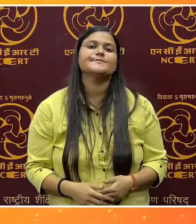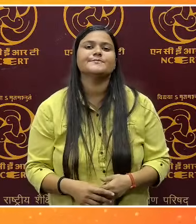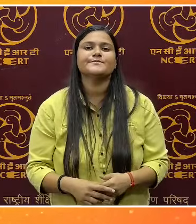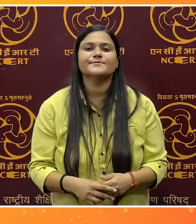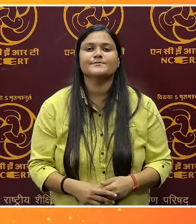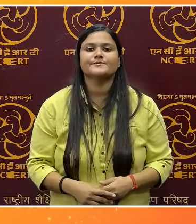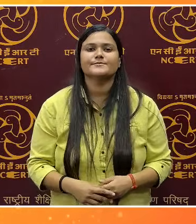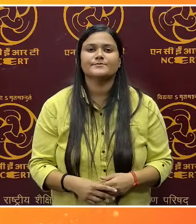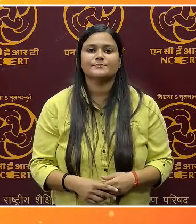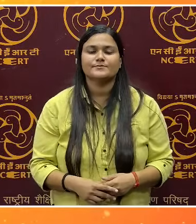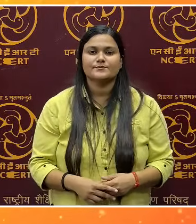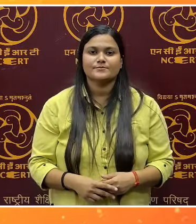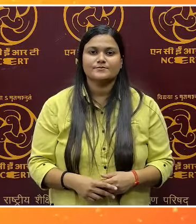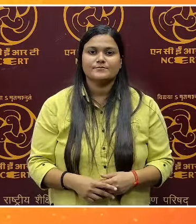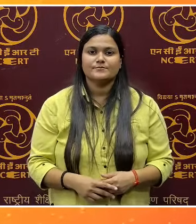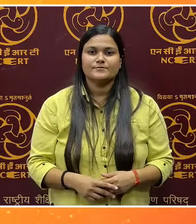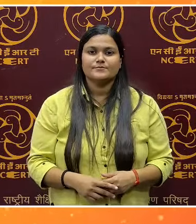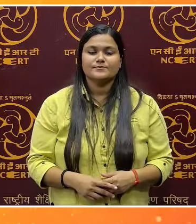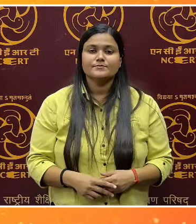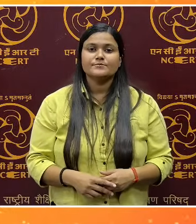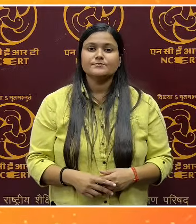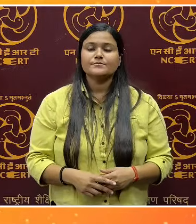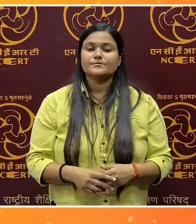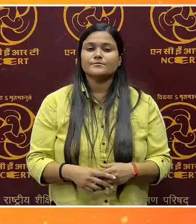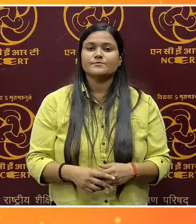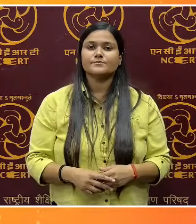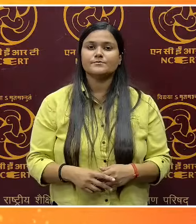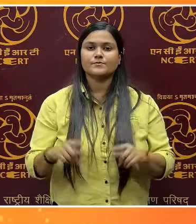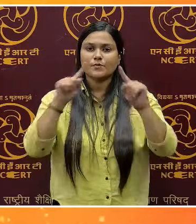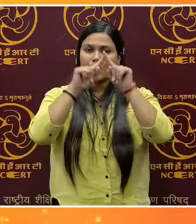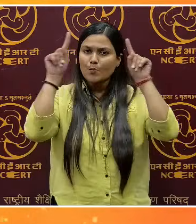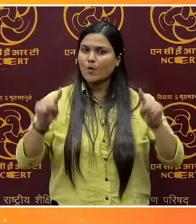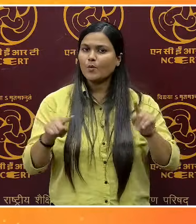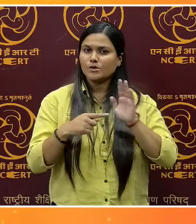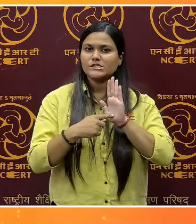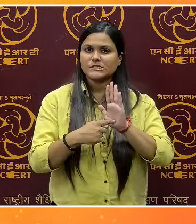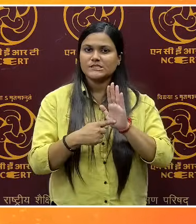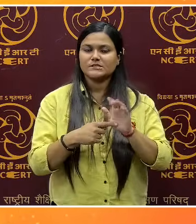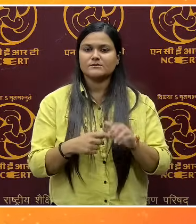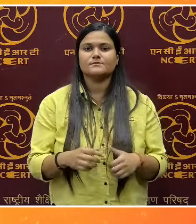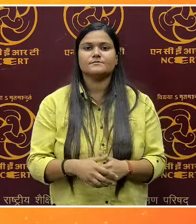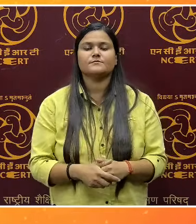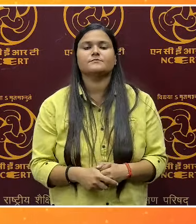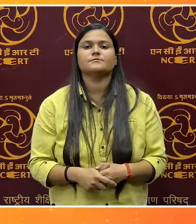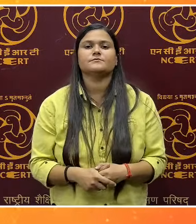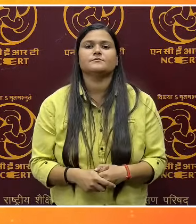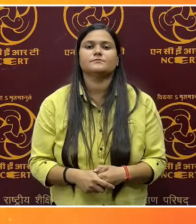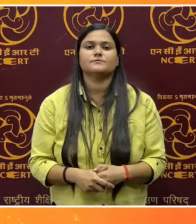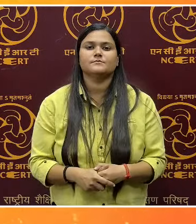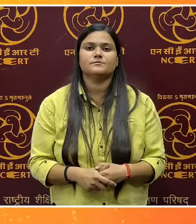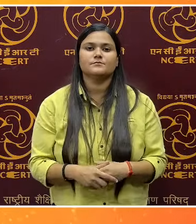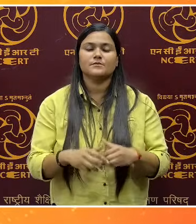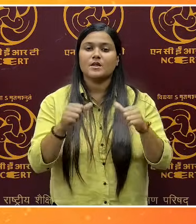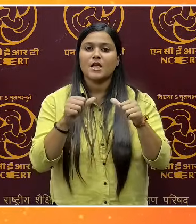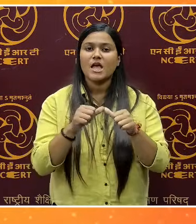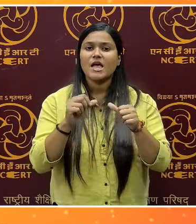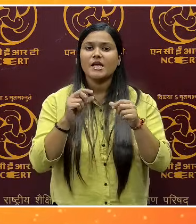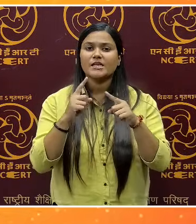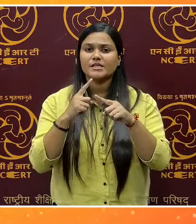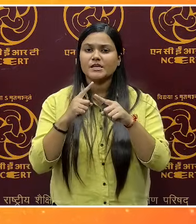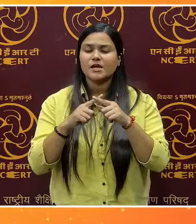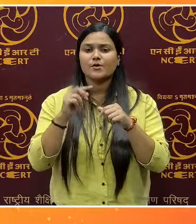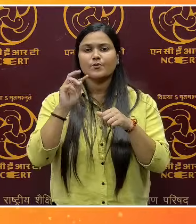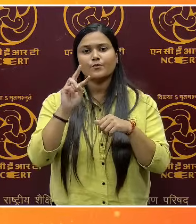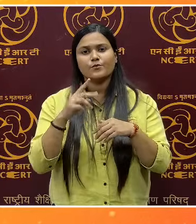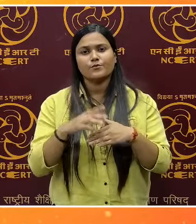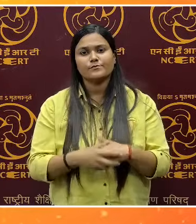a is not equal to 0, obviously 0 is to 0 will be meaningless here. Then a raised to 1 is a raised to m into a raised to n